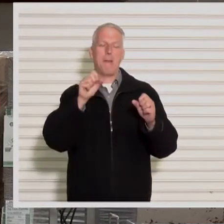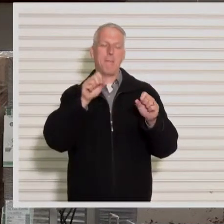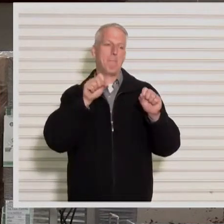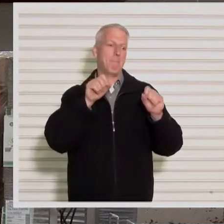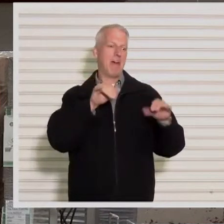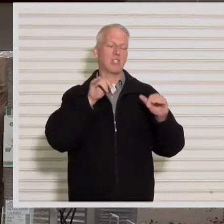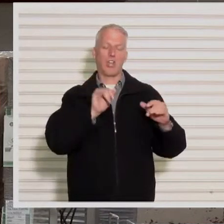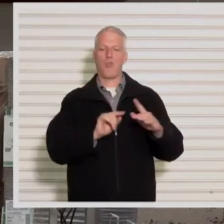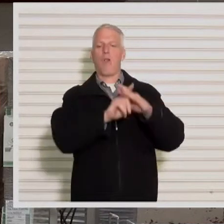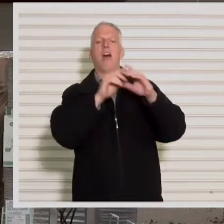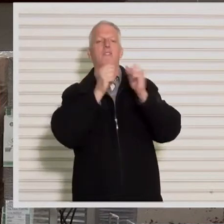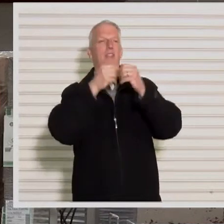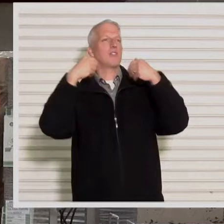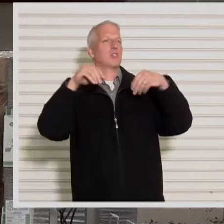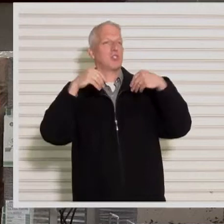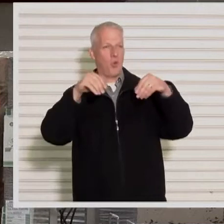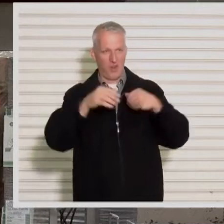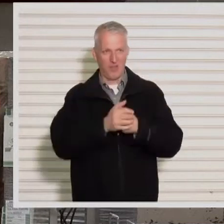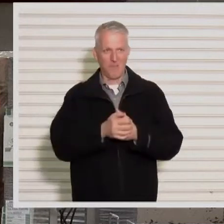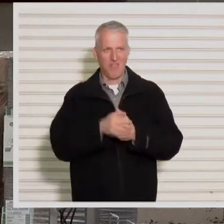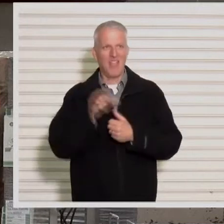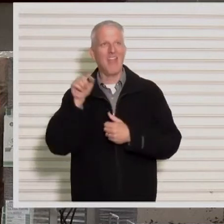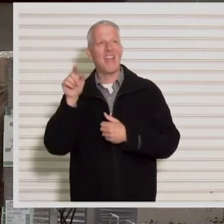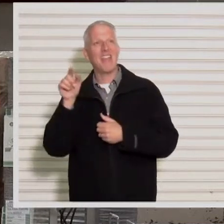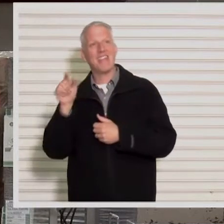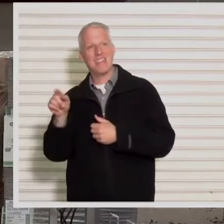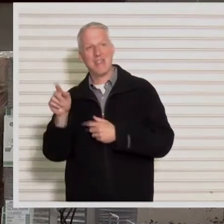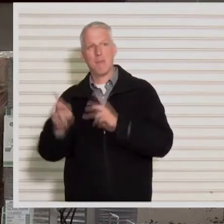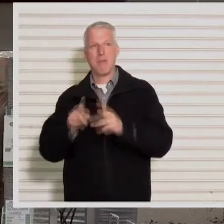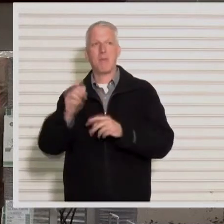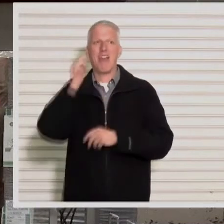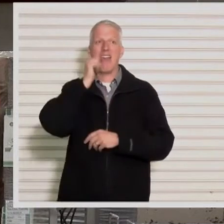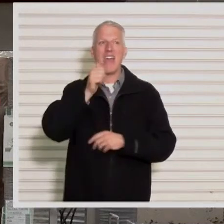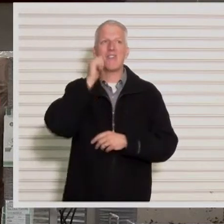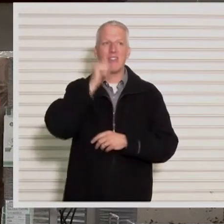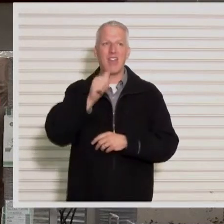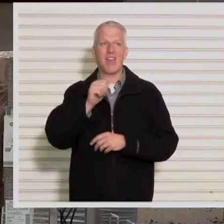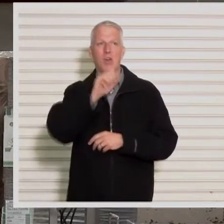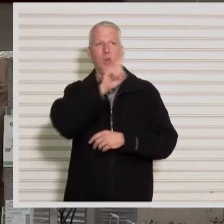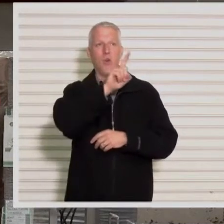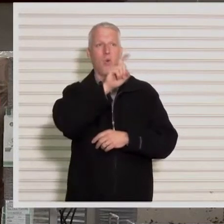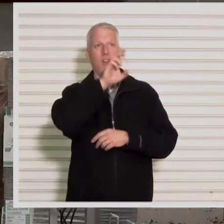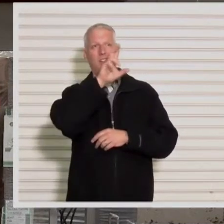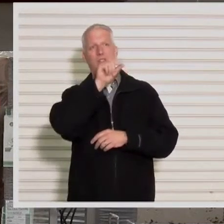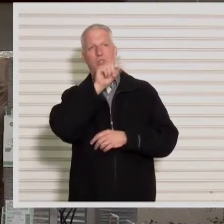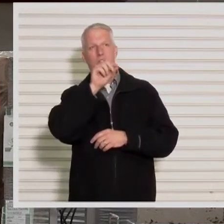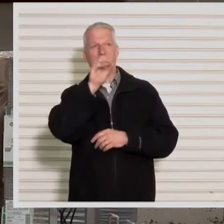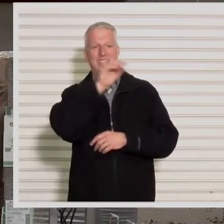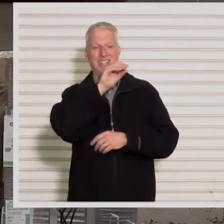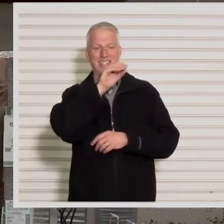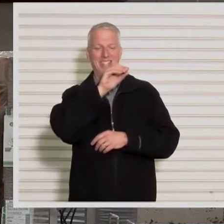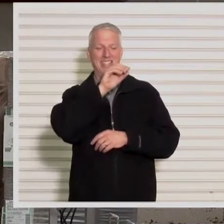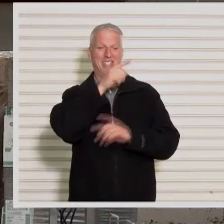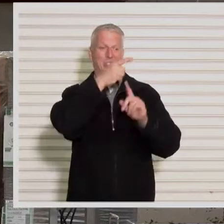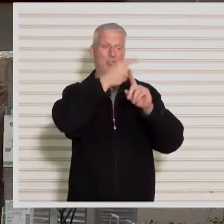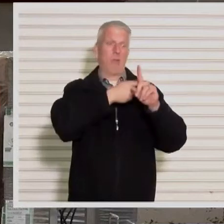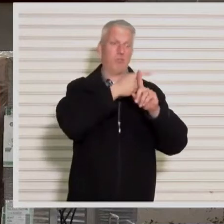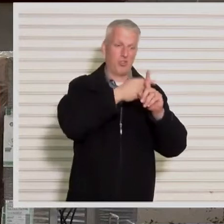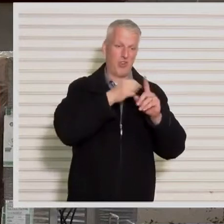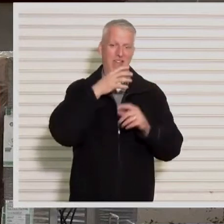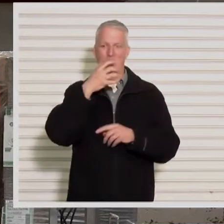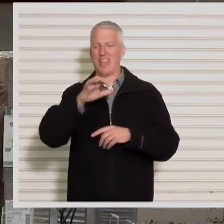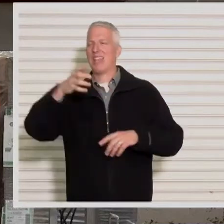arrive in the grocery store. There are folks out there every single day in 120-degree heat that make